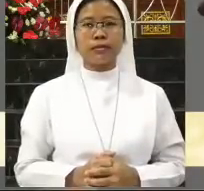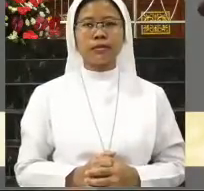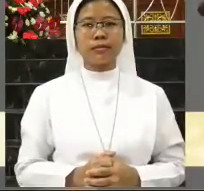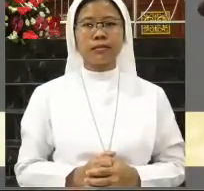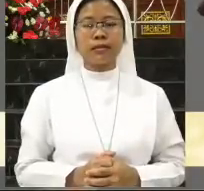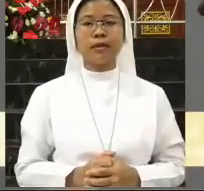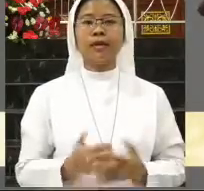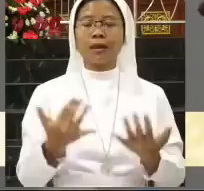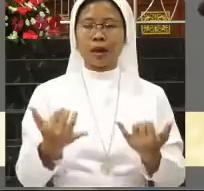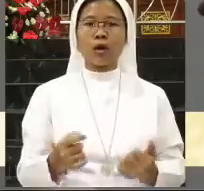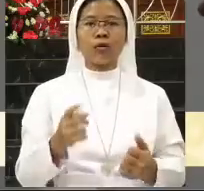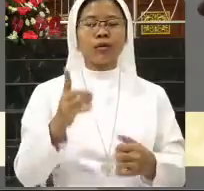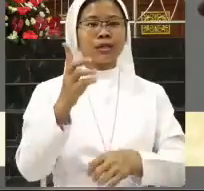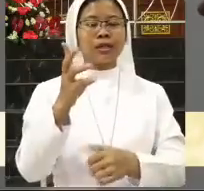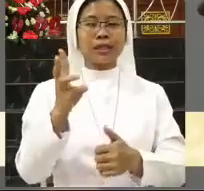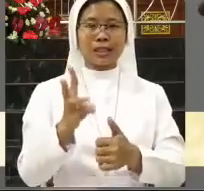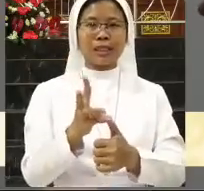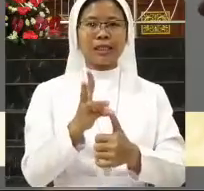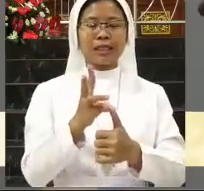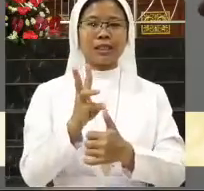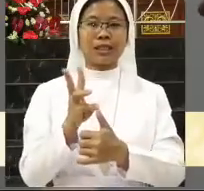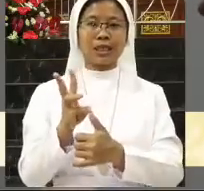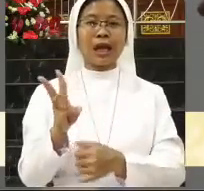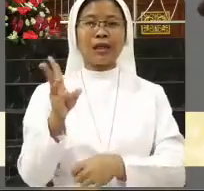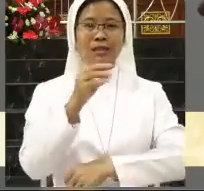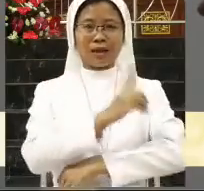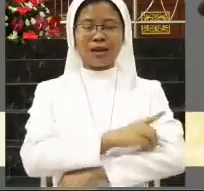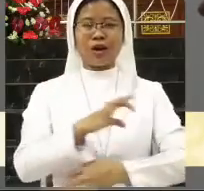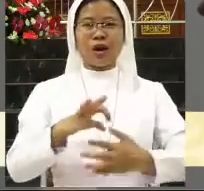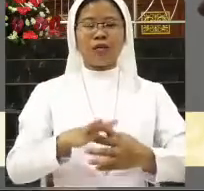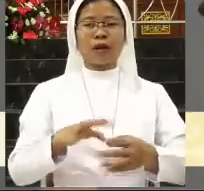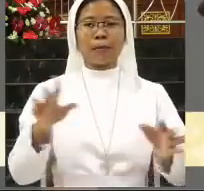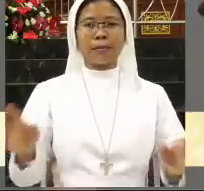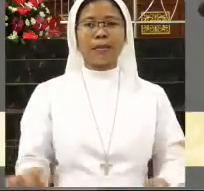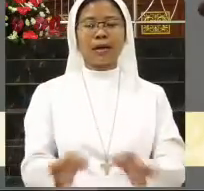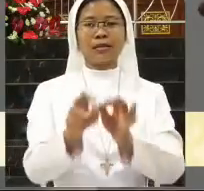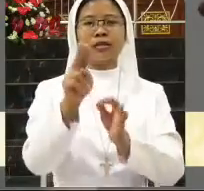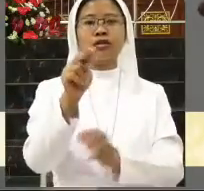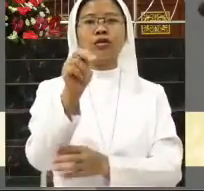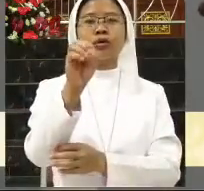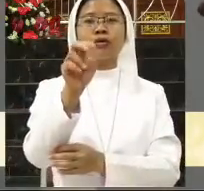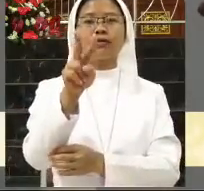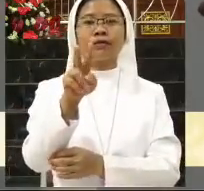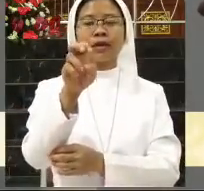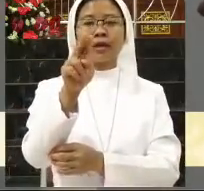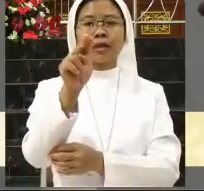This sixth day of Novena Mass has the theme